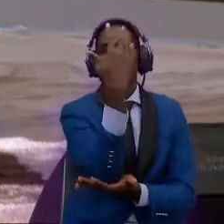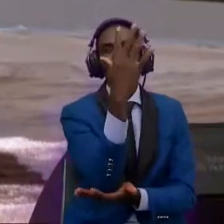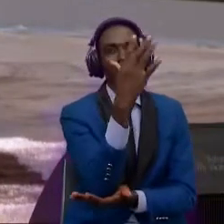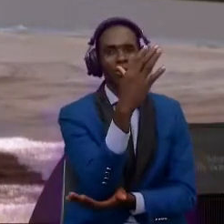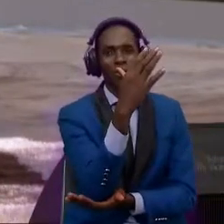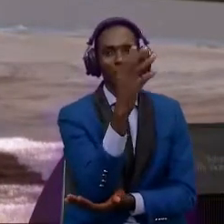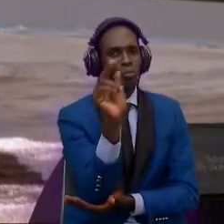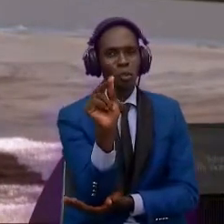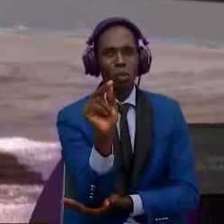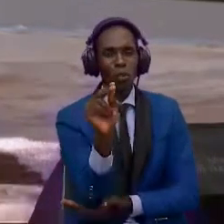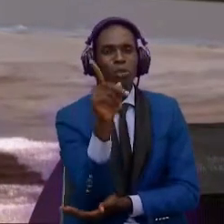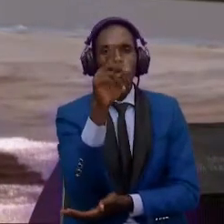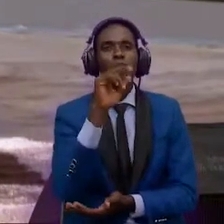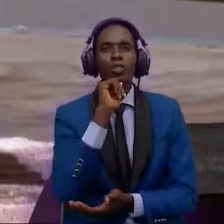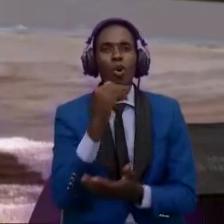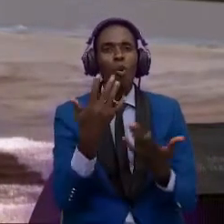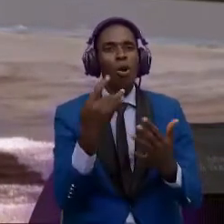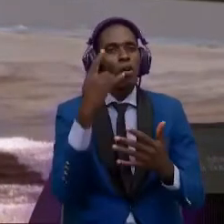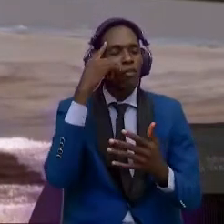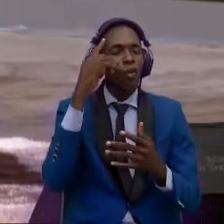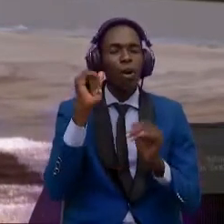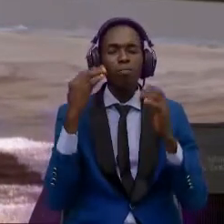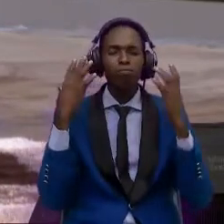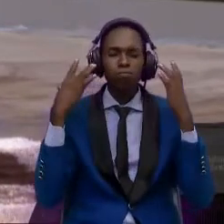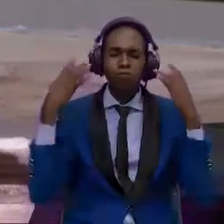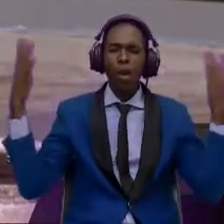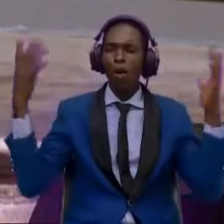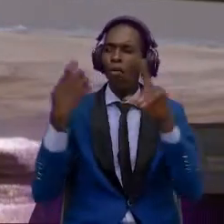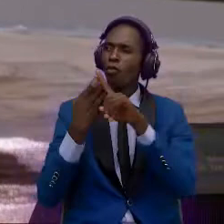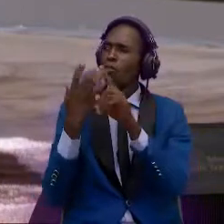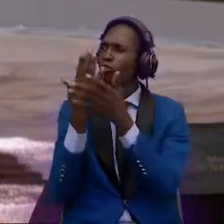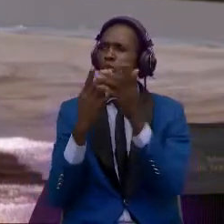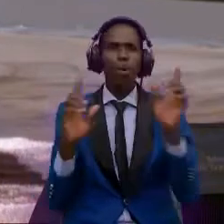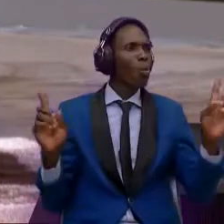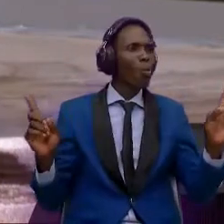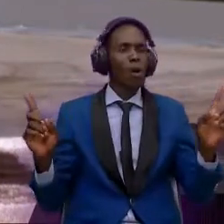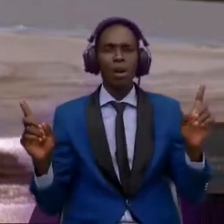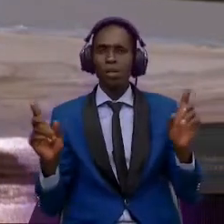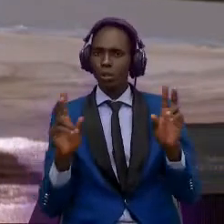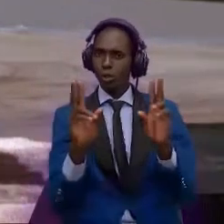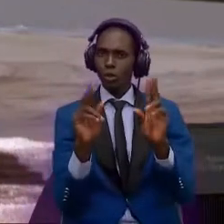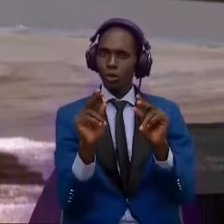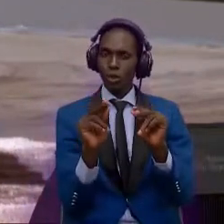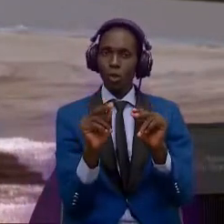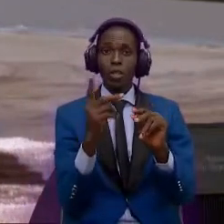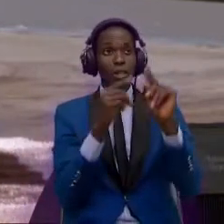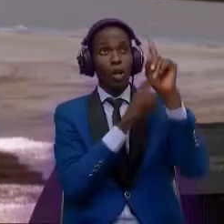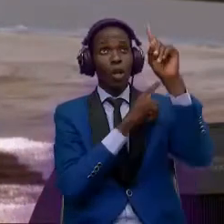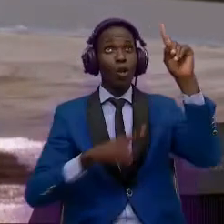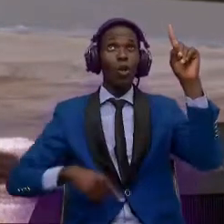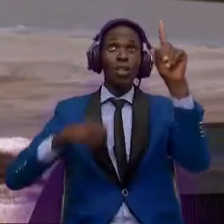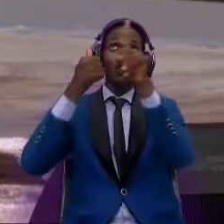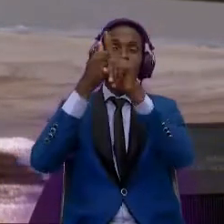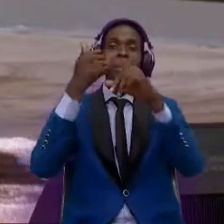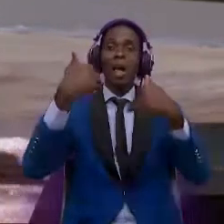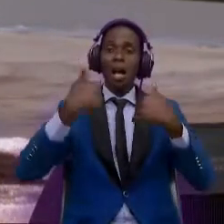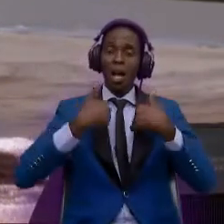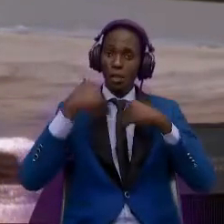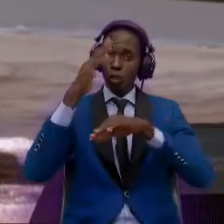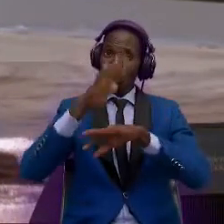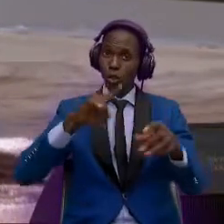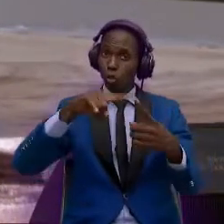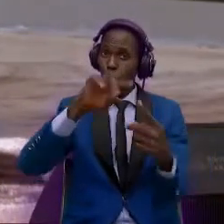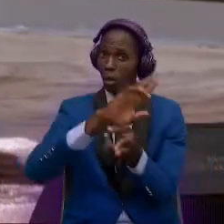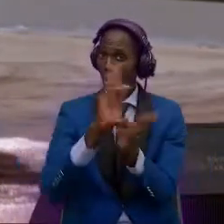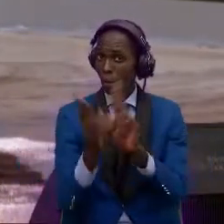waiting for a sound or voice from anywhere. The Lord himself, as he called you to repentance,